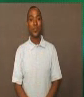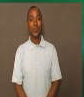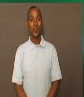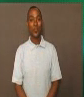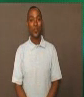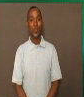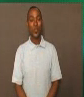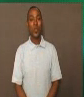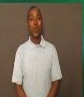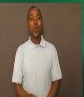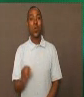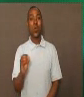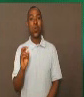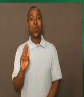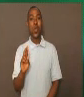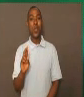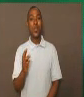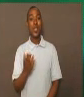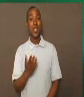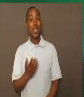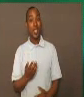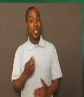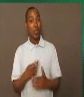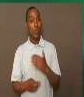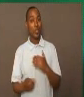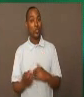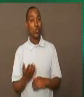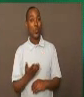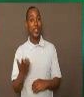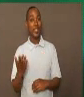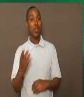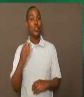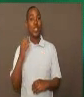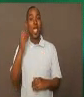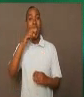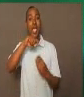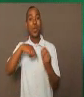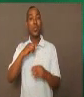that the materials that are produced do not pollute the environment.